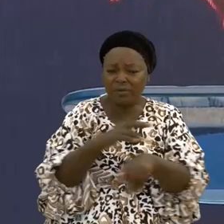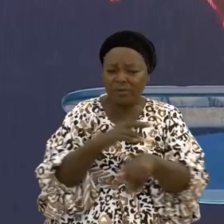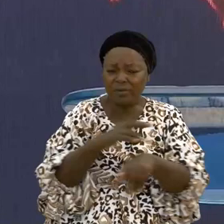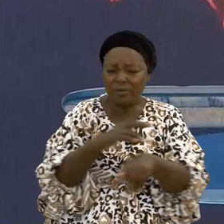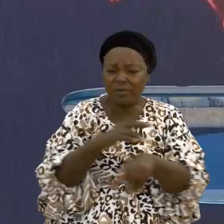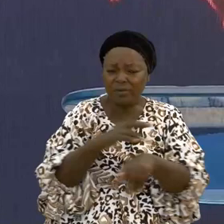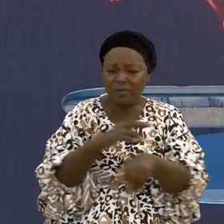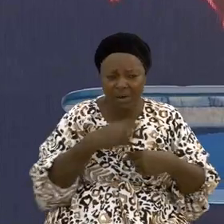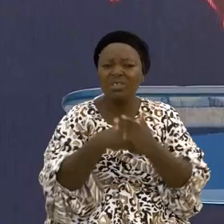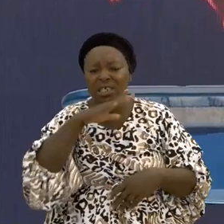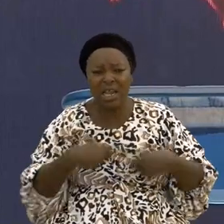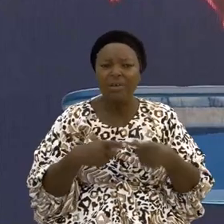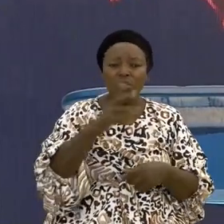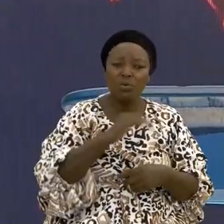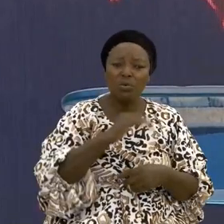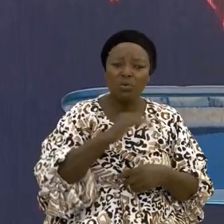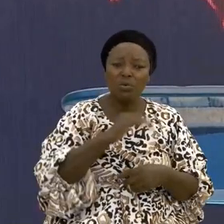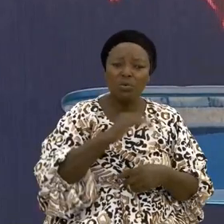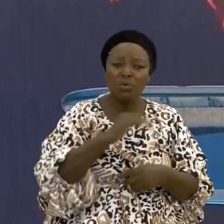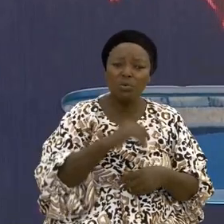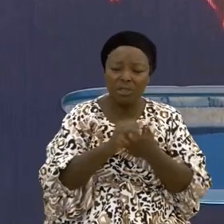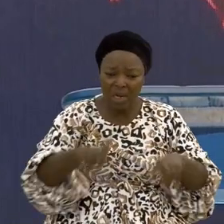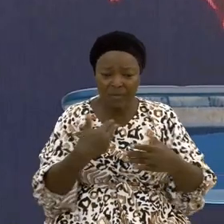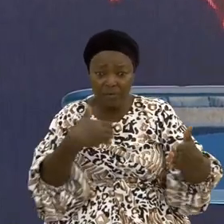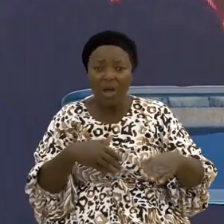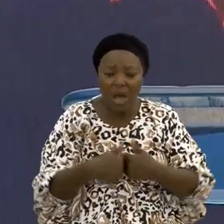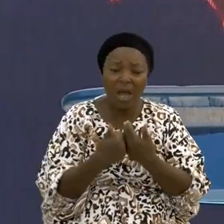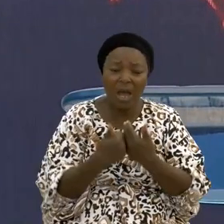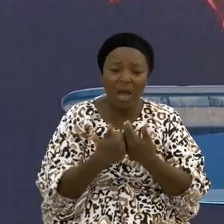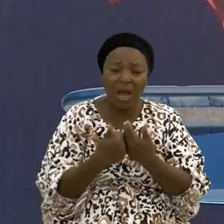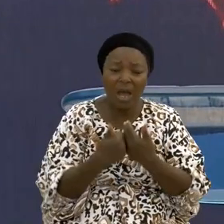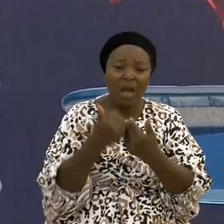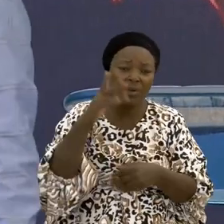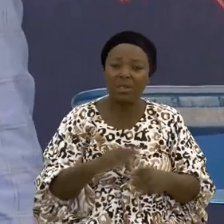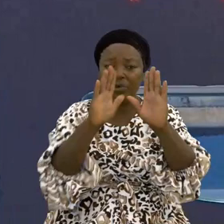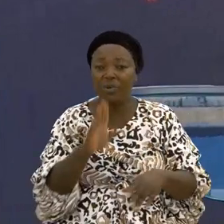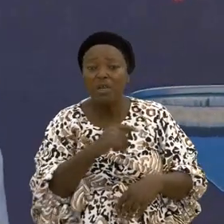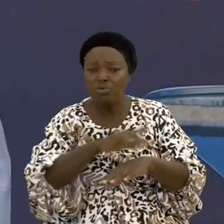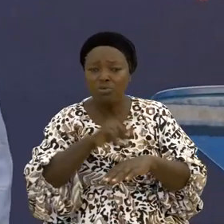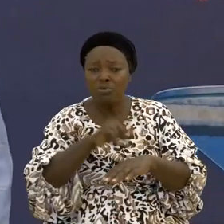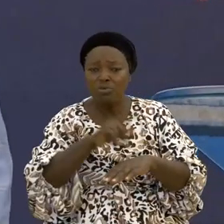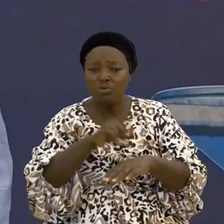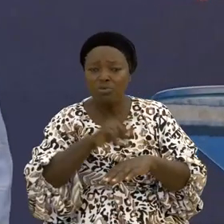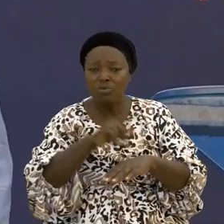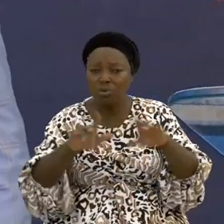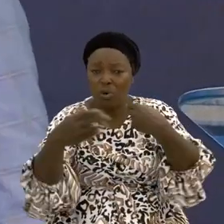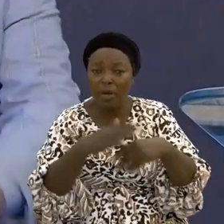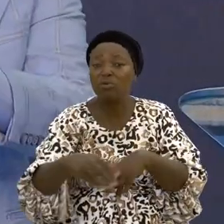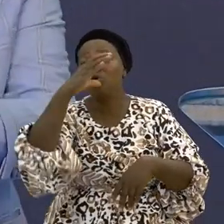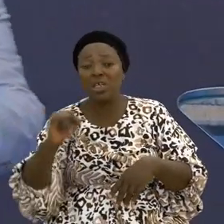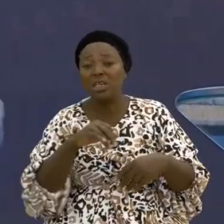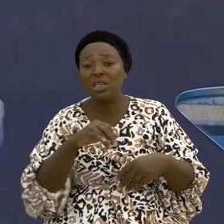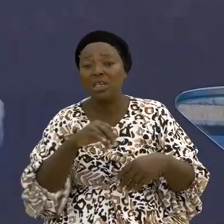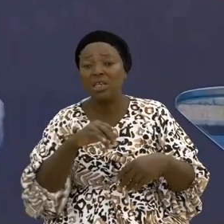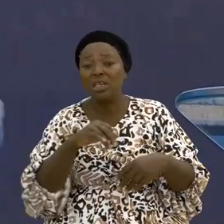life, defiled life you were living before. How will the miracle last? You don't go back to the drunkenness and